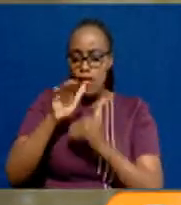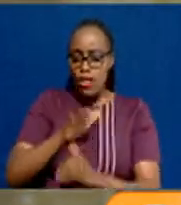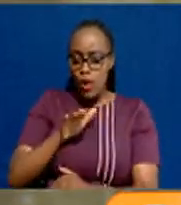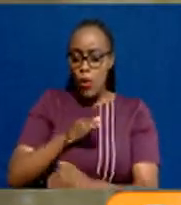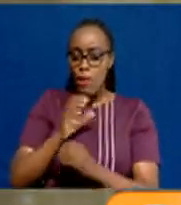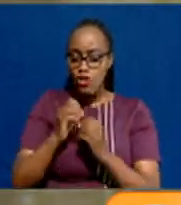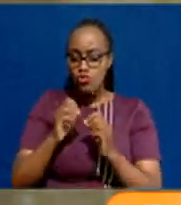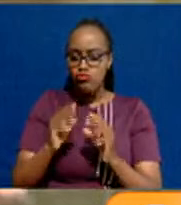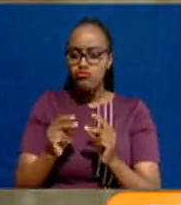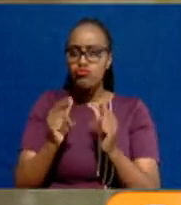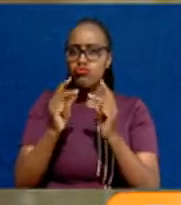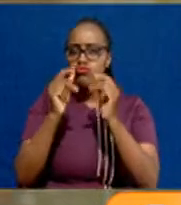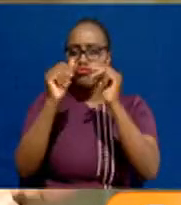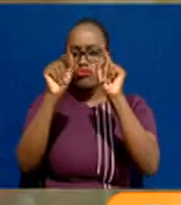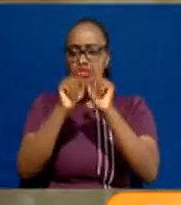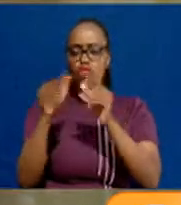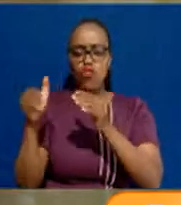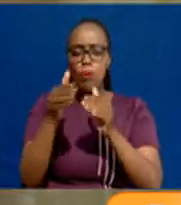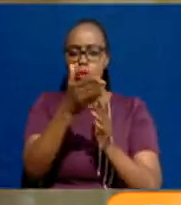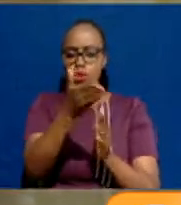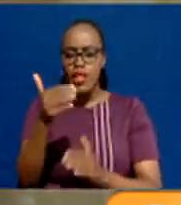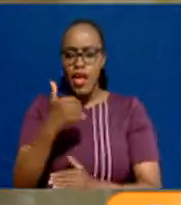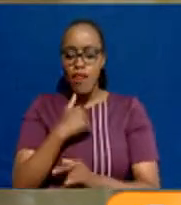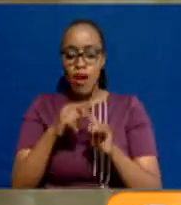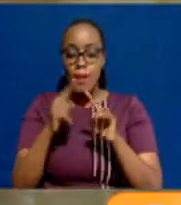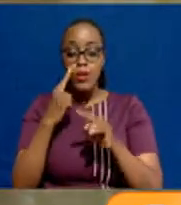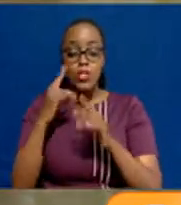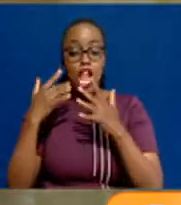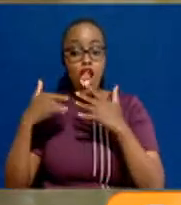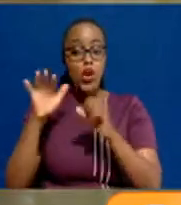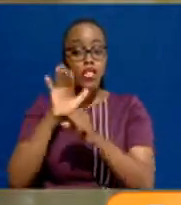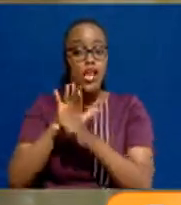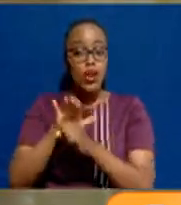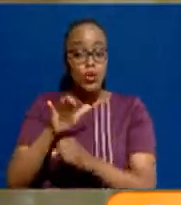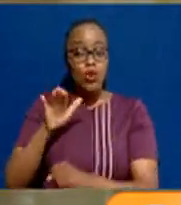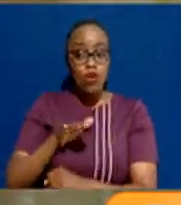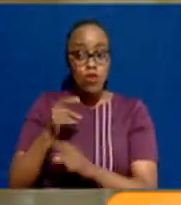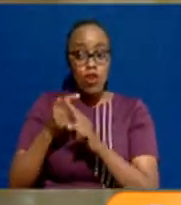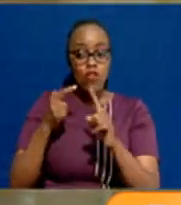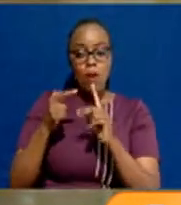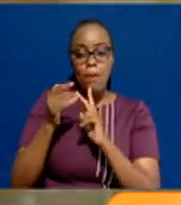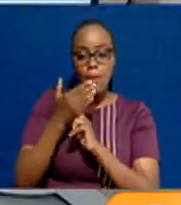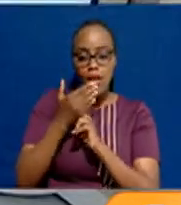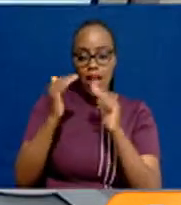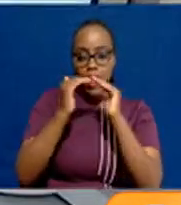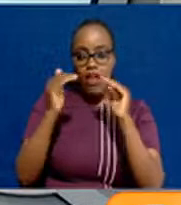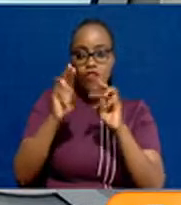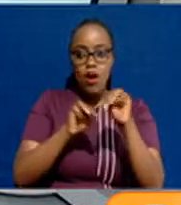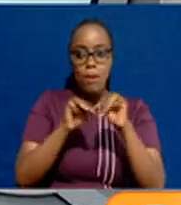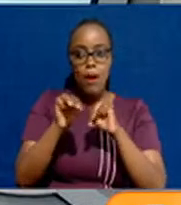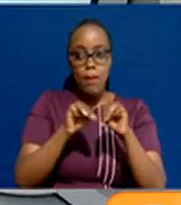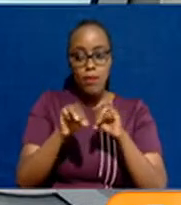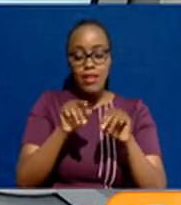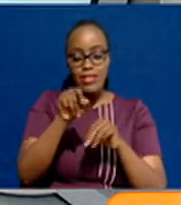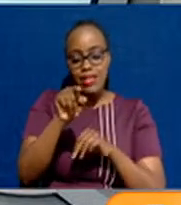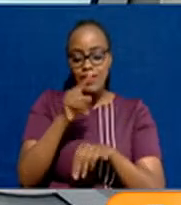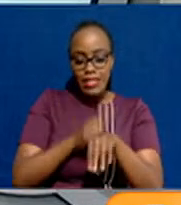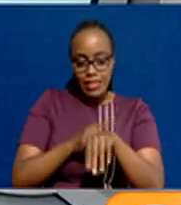up. So opportunities are there, but we've seen we're losing a lot of women from middle-level management, and that's the